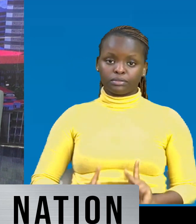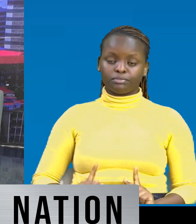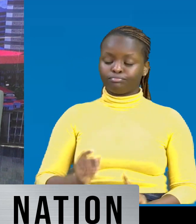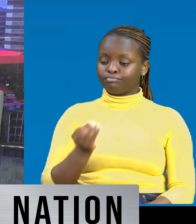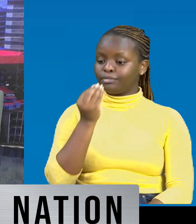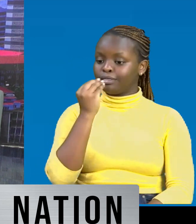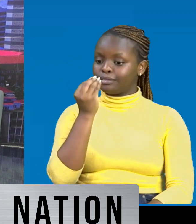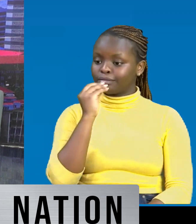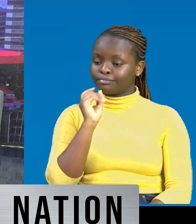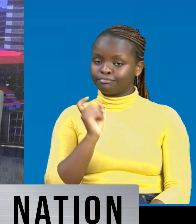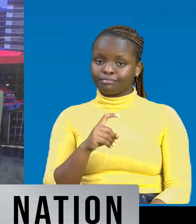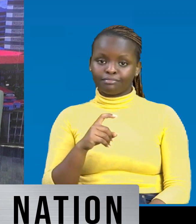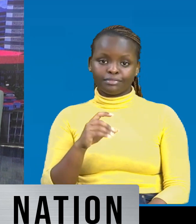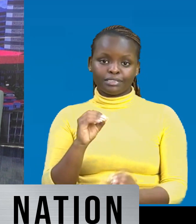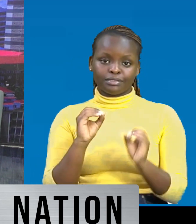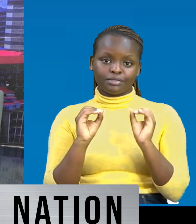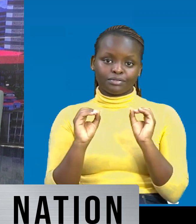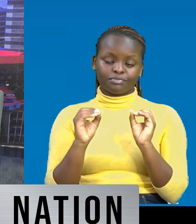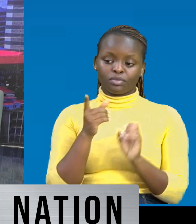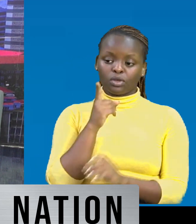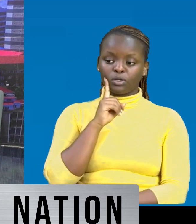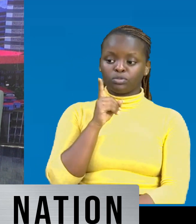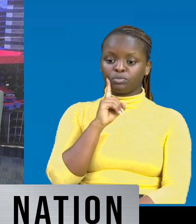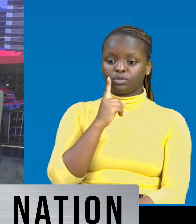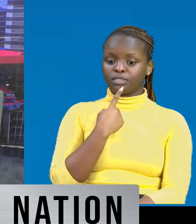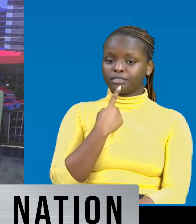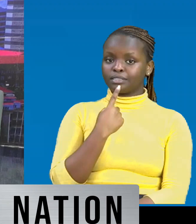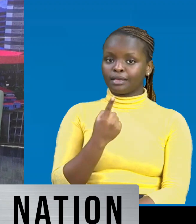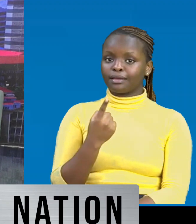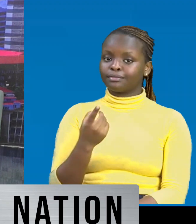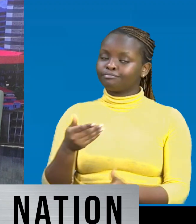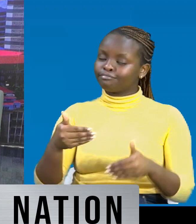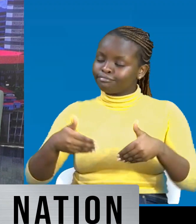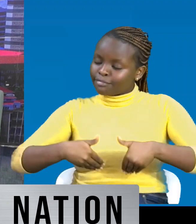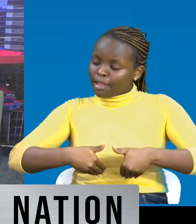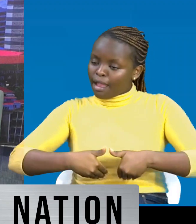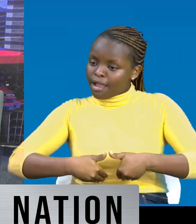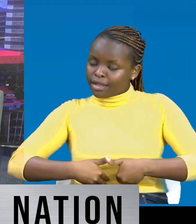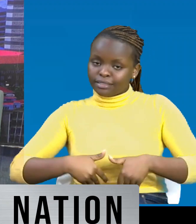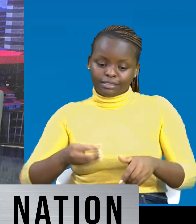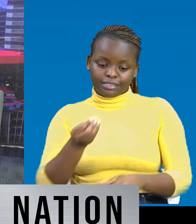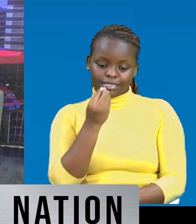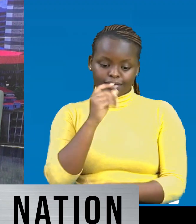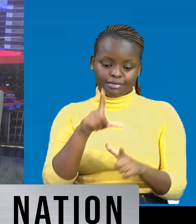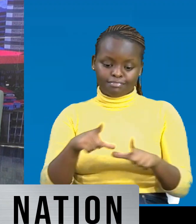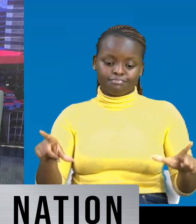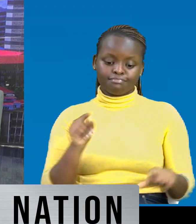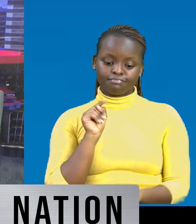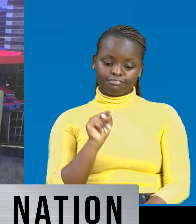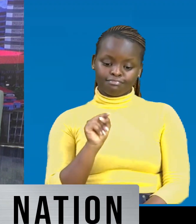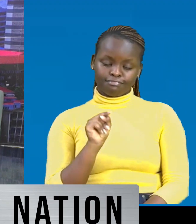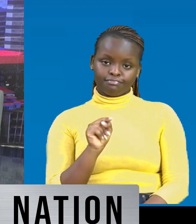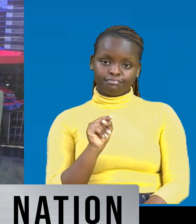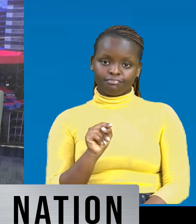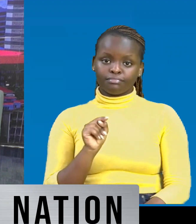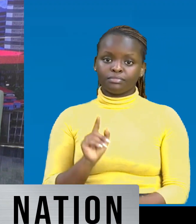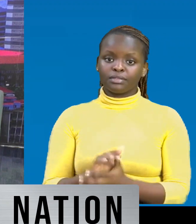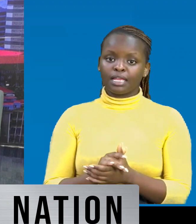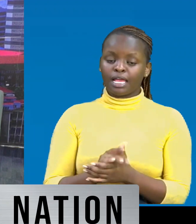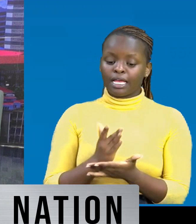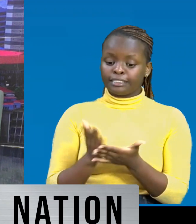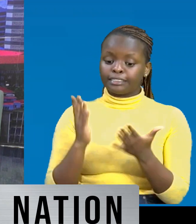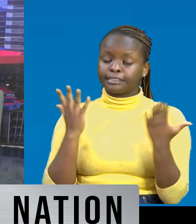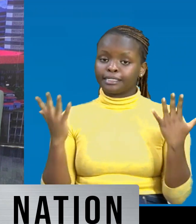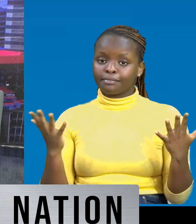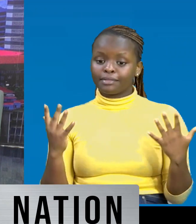eat so that tomorrow they will say that we are hungry, we need to eat this land. You get the point? Right. So it can be something